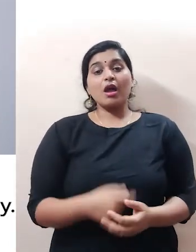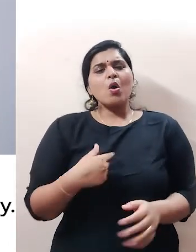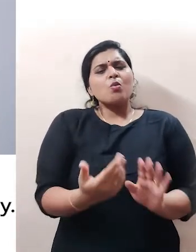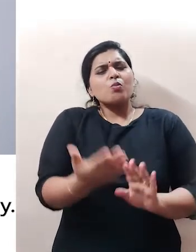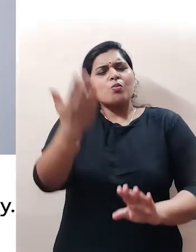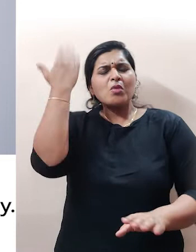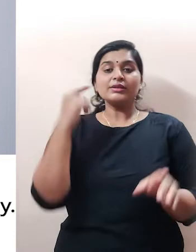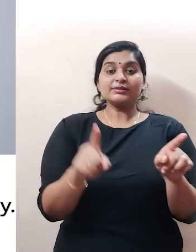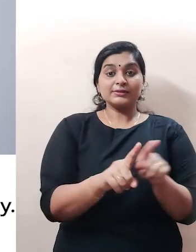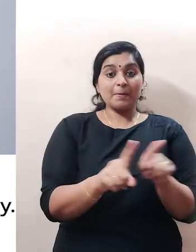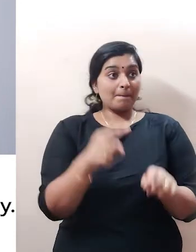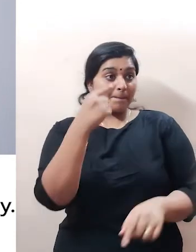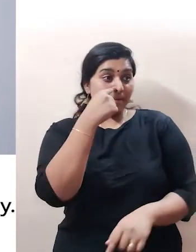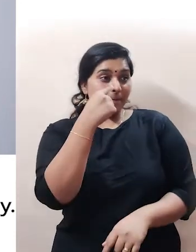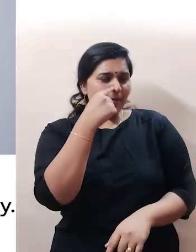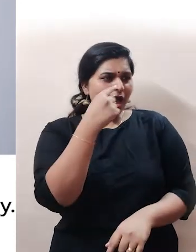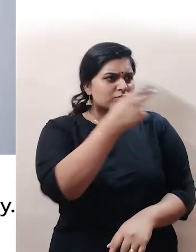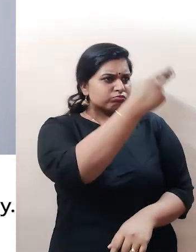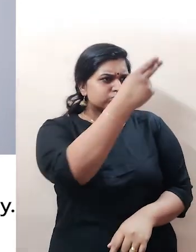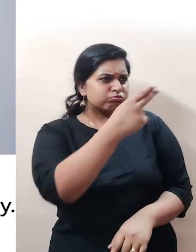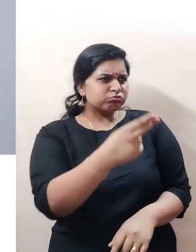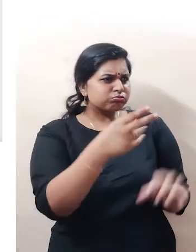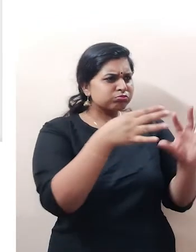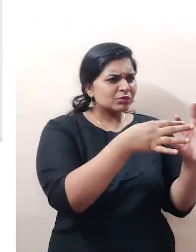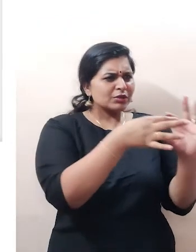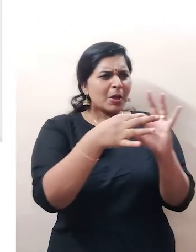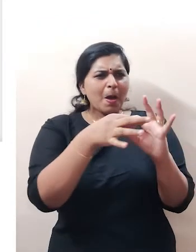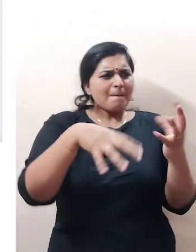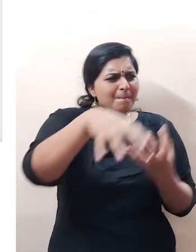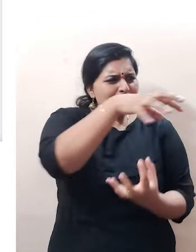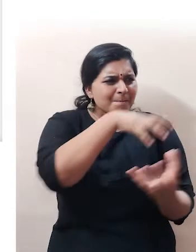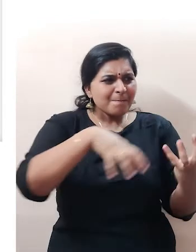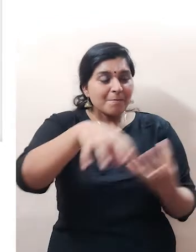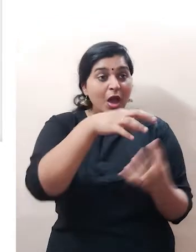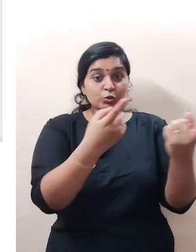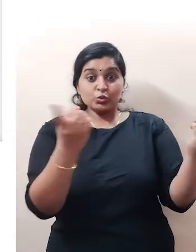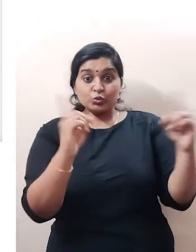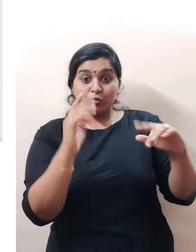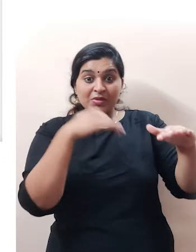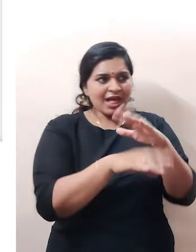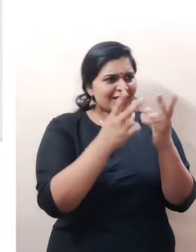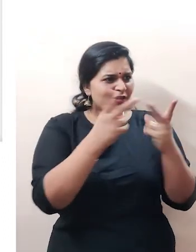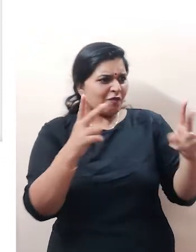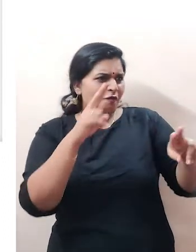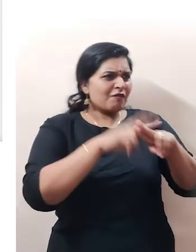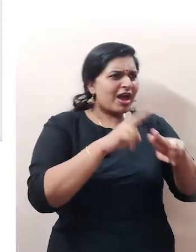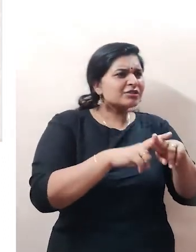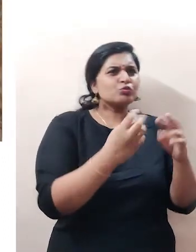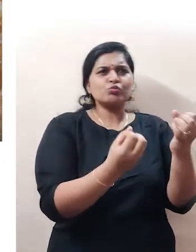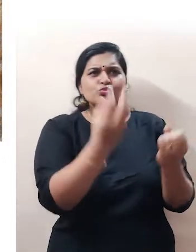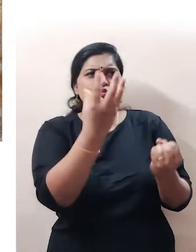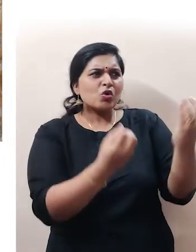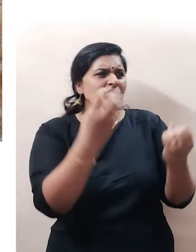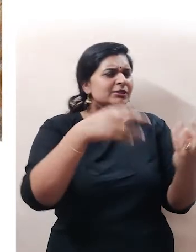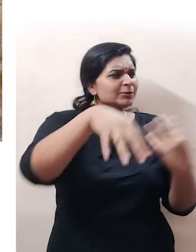women's bodies were often linked to interiority. Women were seen as extensions of the interior, sometimes even